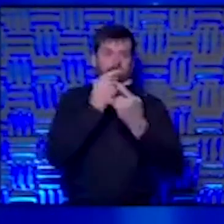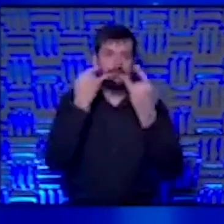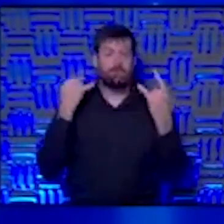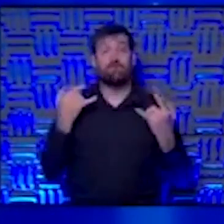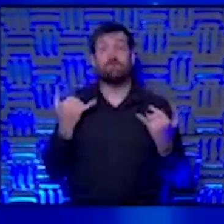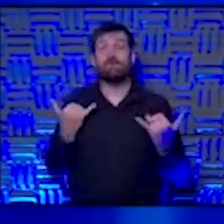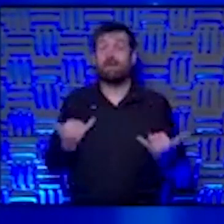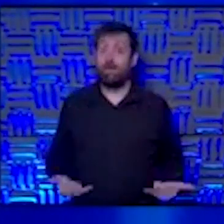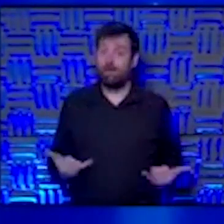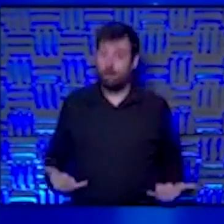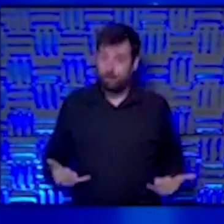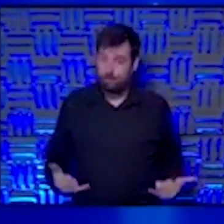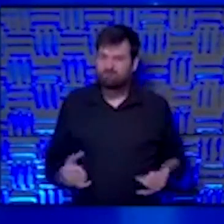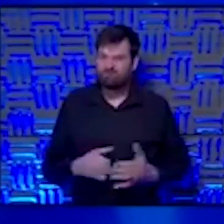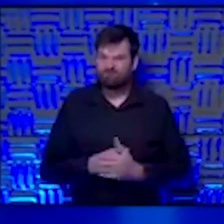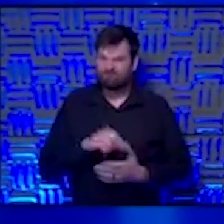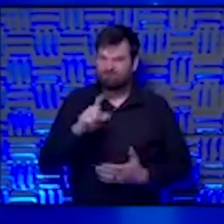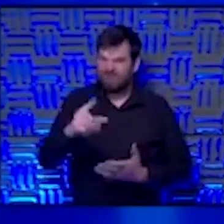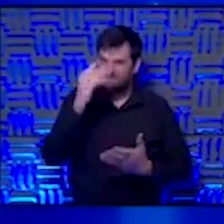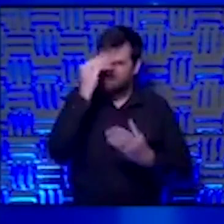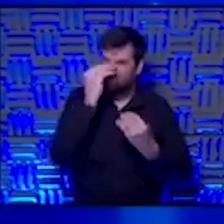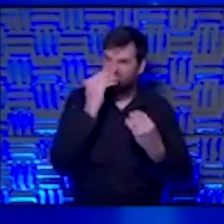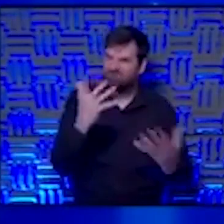Now, I have to tell you something.